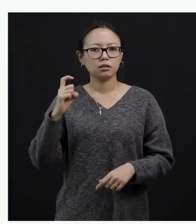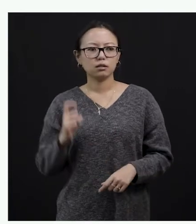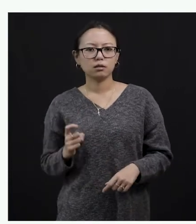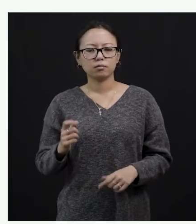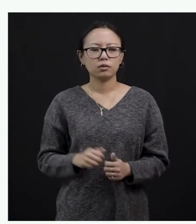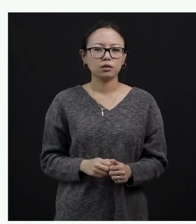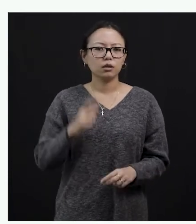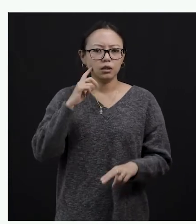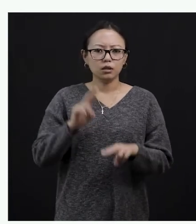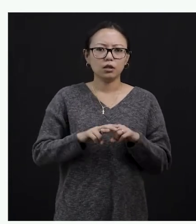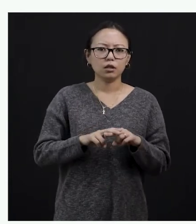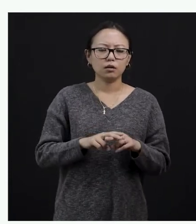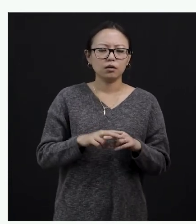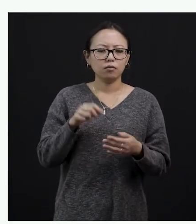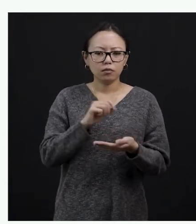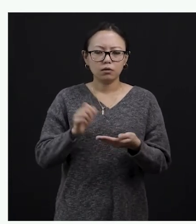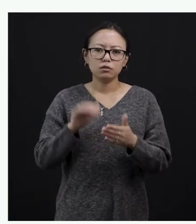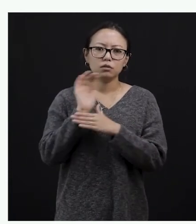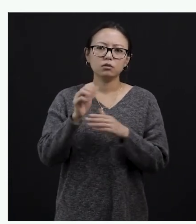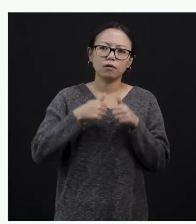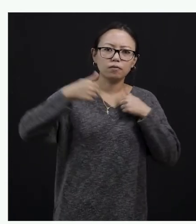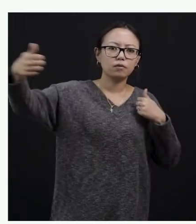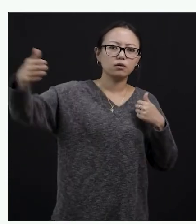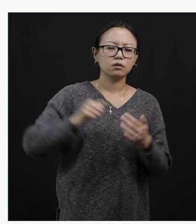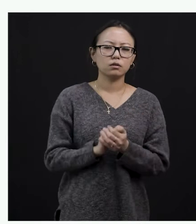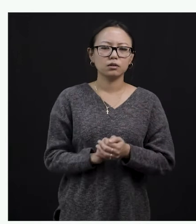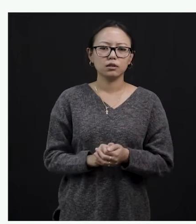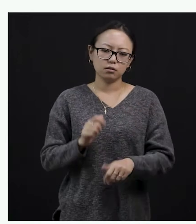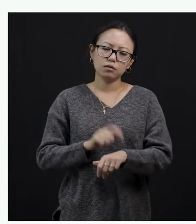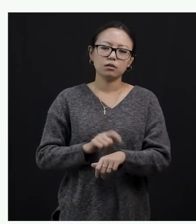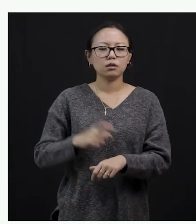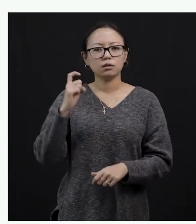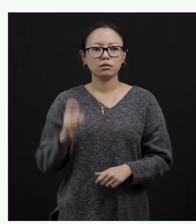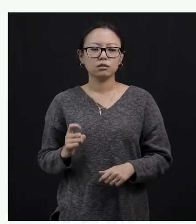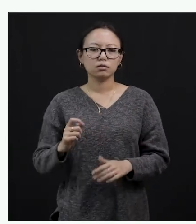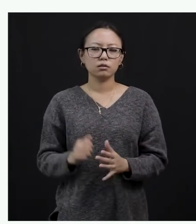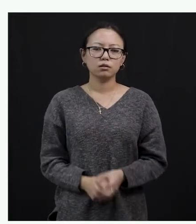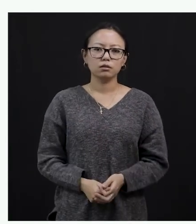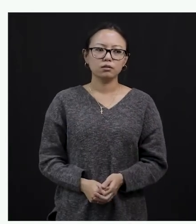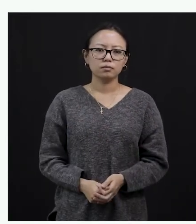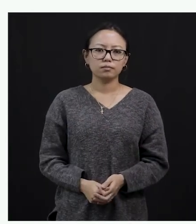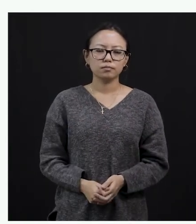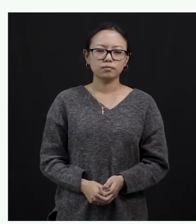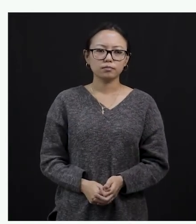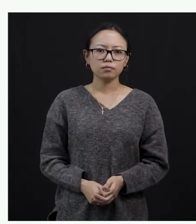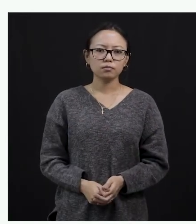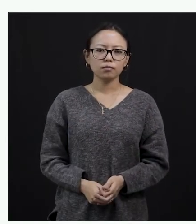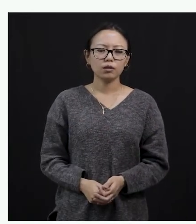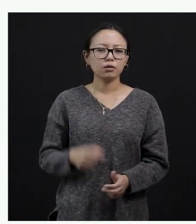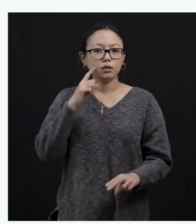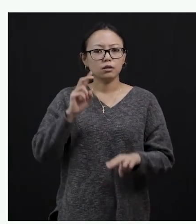this post office, the speed post in the post office, then your letters will reach in 2 to 3 days.